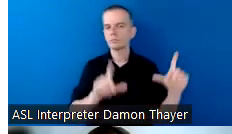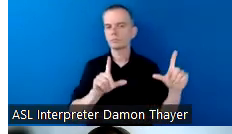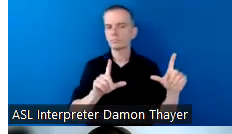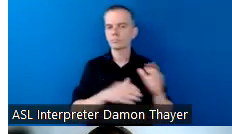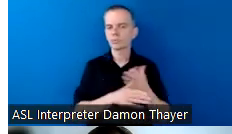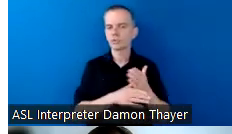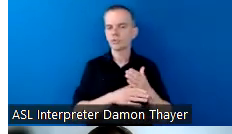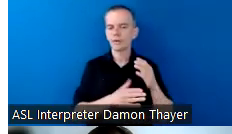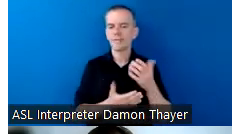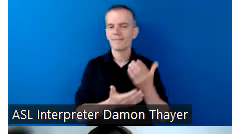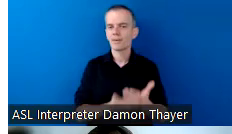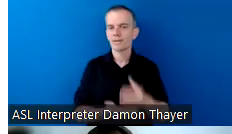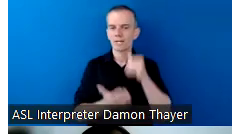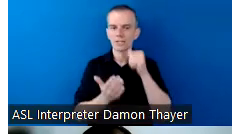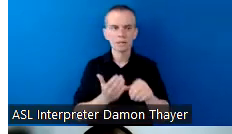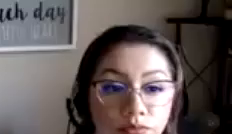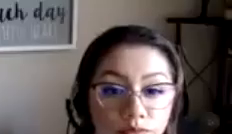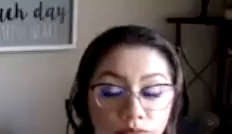that real quick?